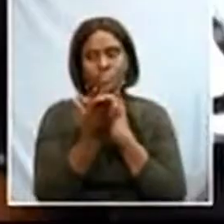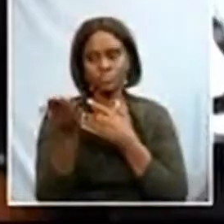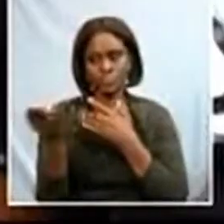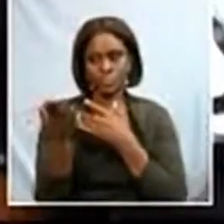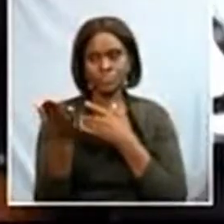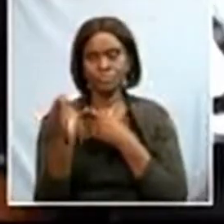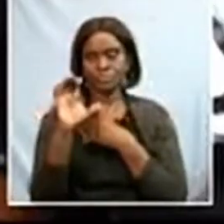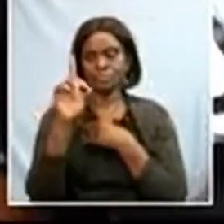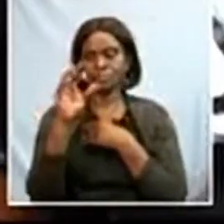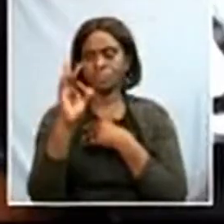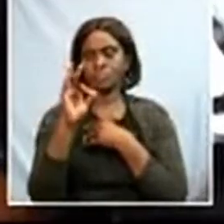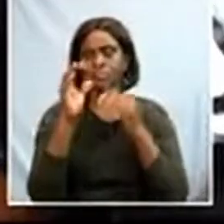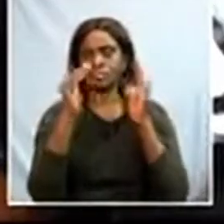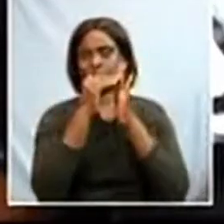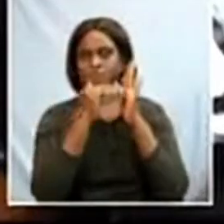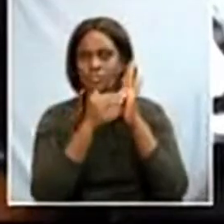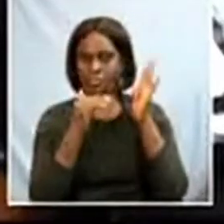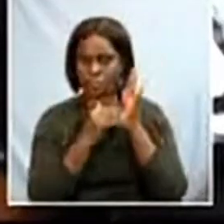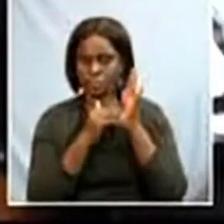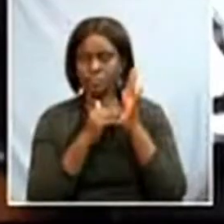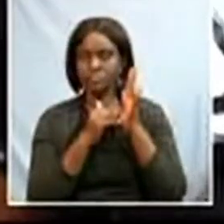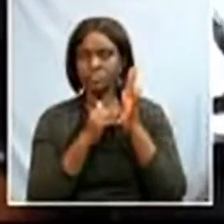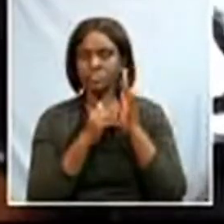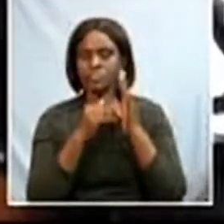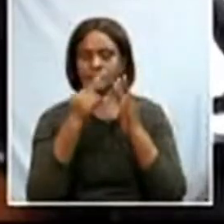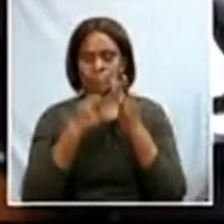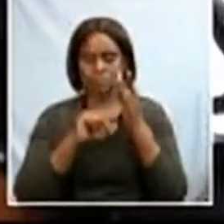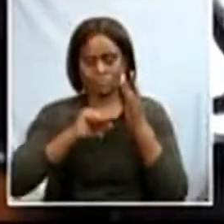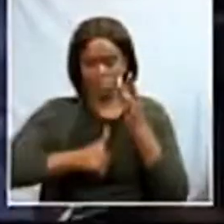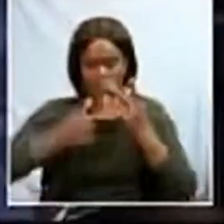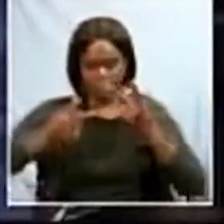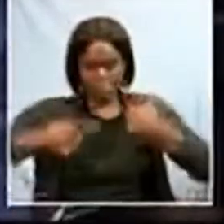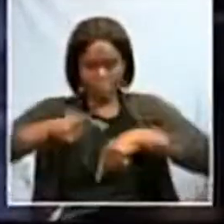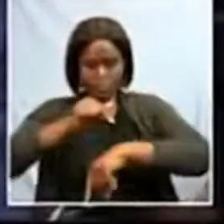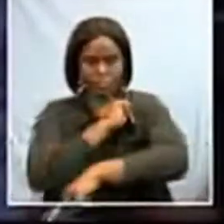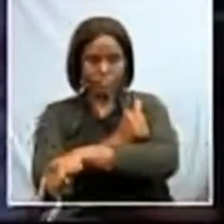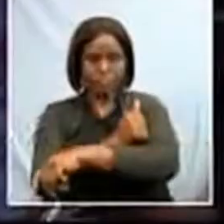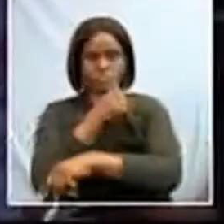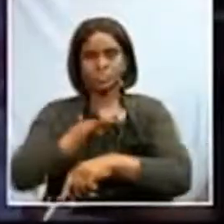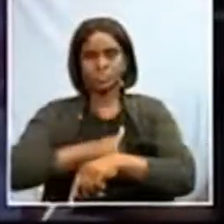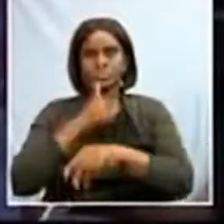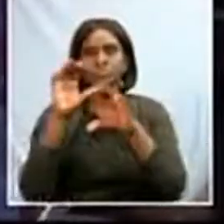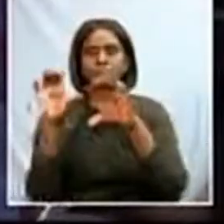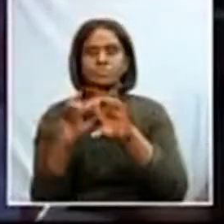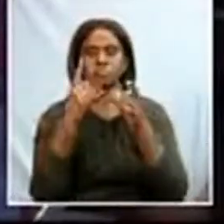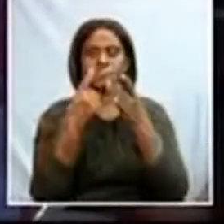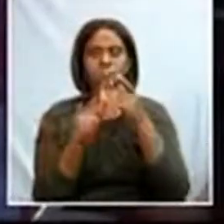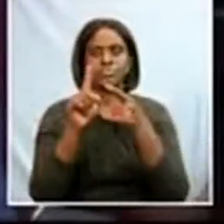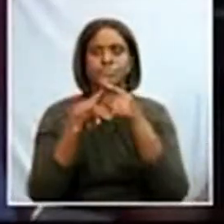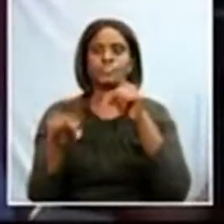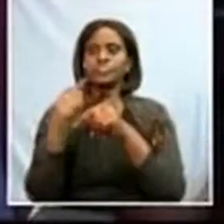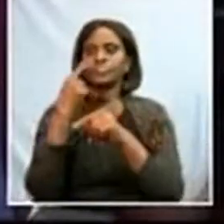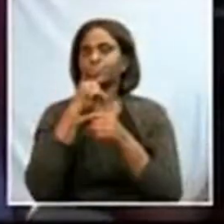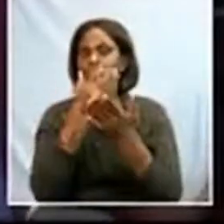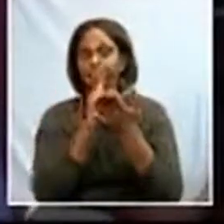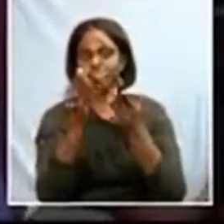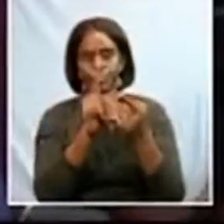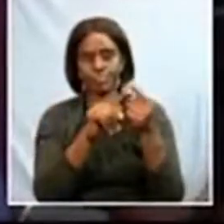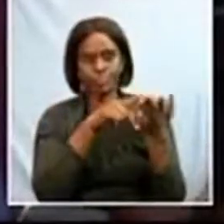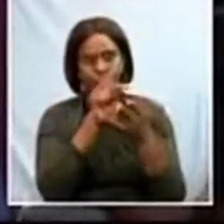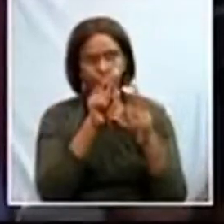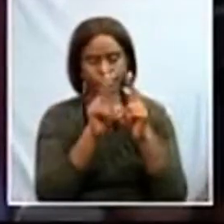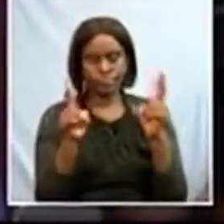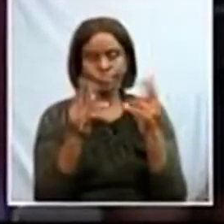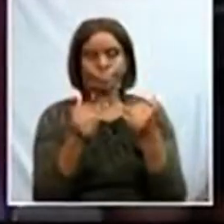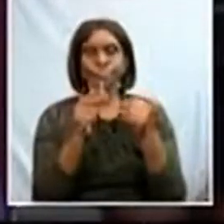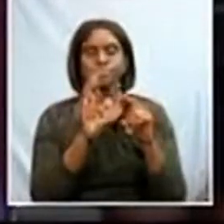CDF guidelines are very quiet on what we as a local authority must do to defaulters. And so,